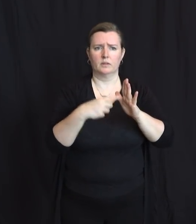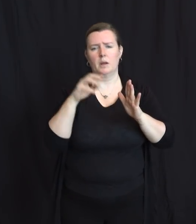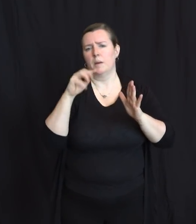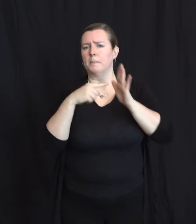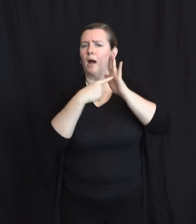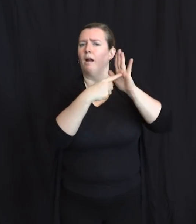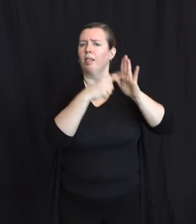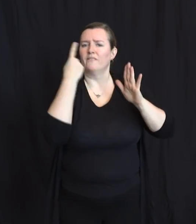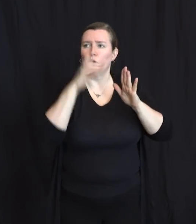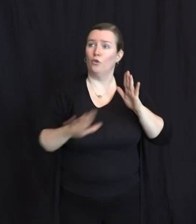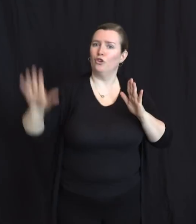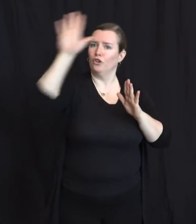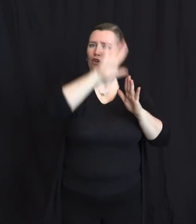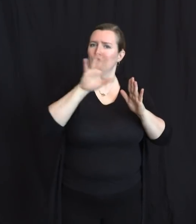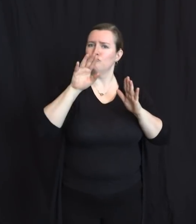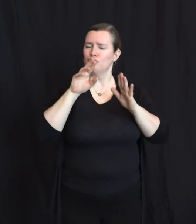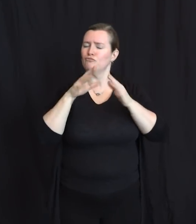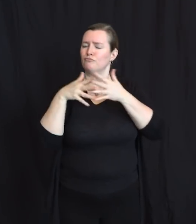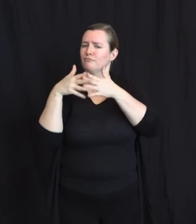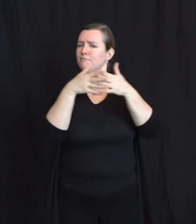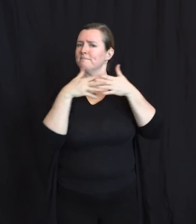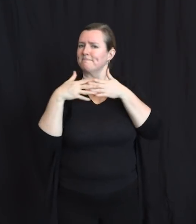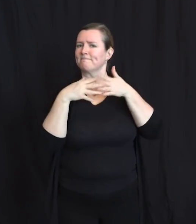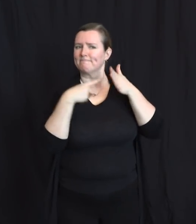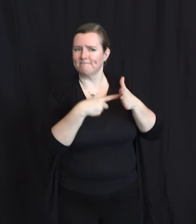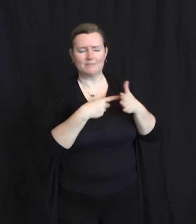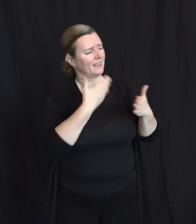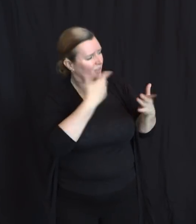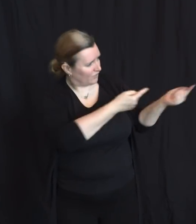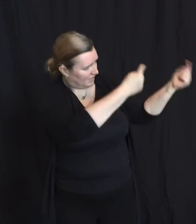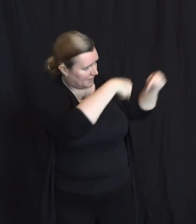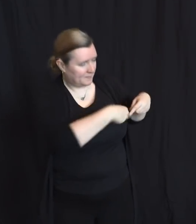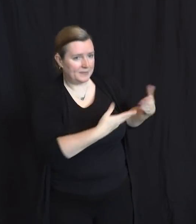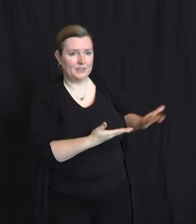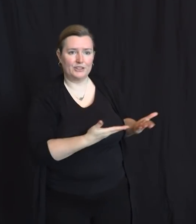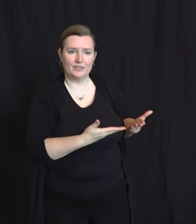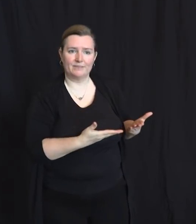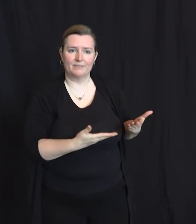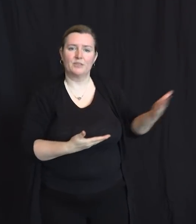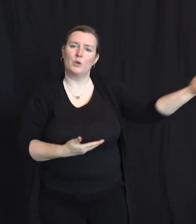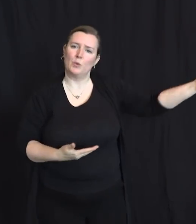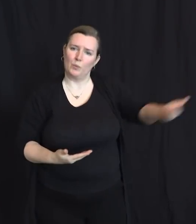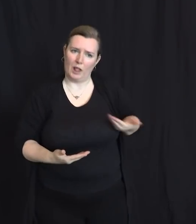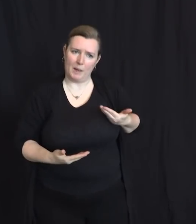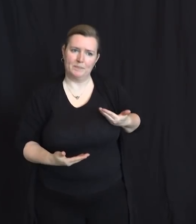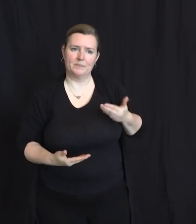that, Brian, it is great to have you with us. Please help me welcome Dr. Brian L. Strom. Brian?